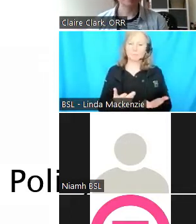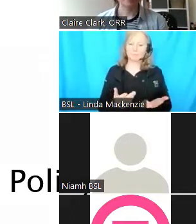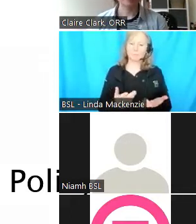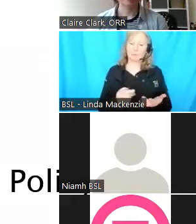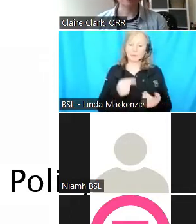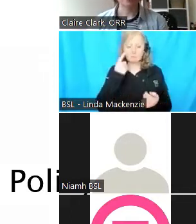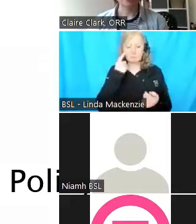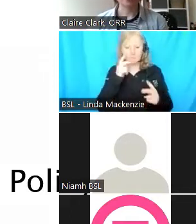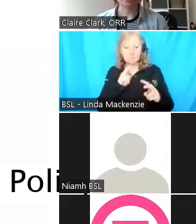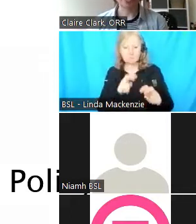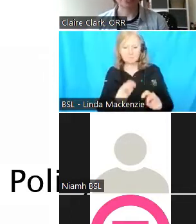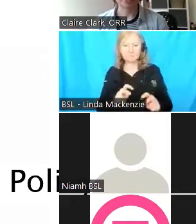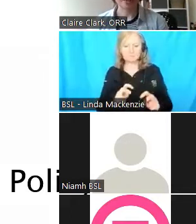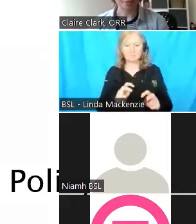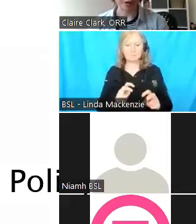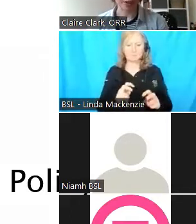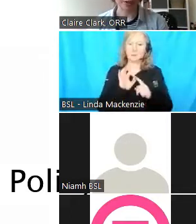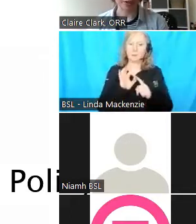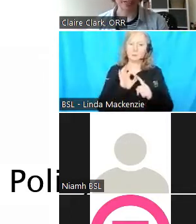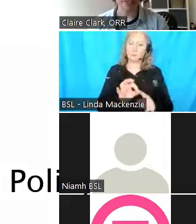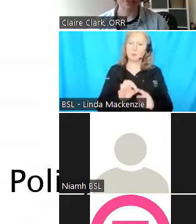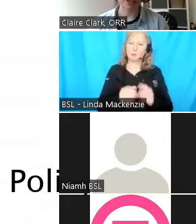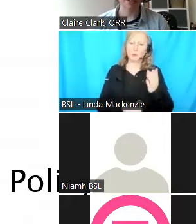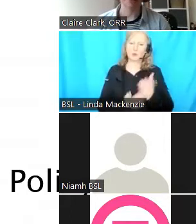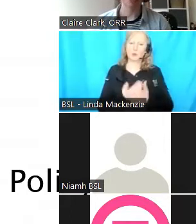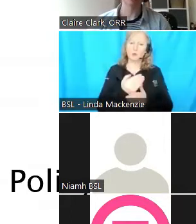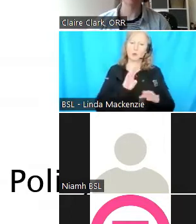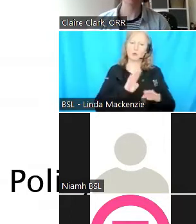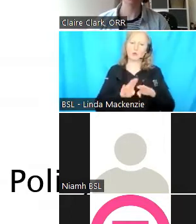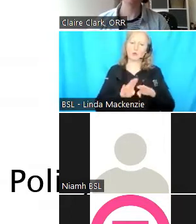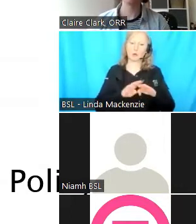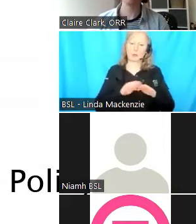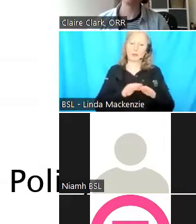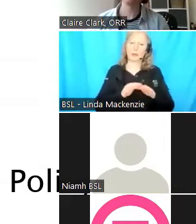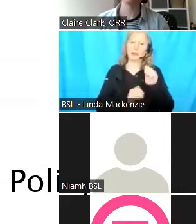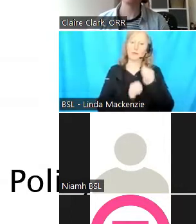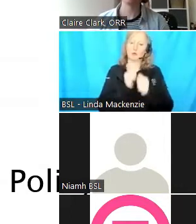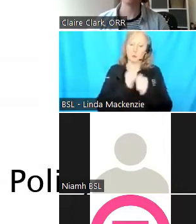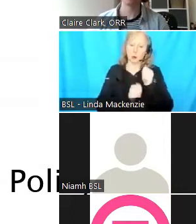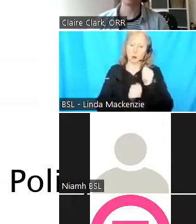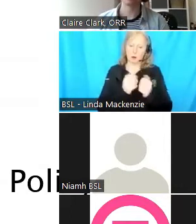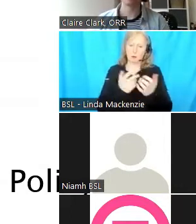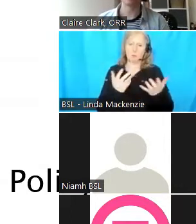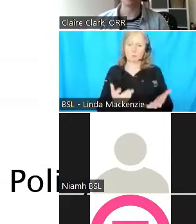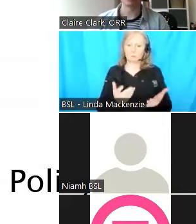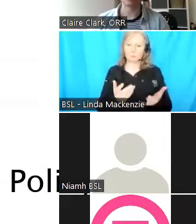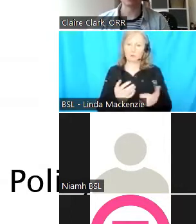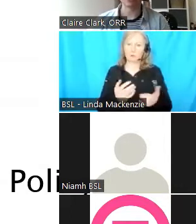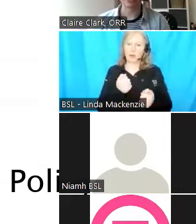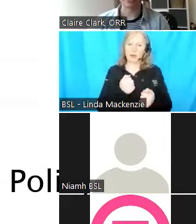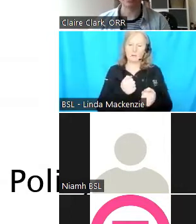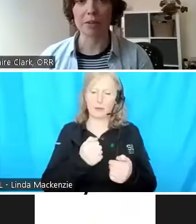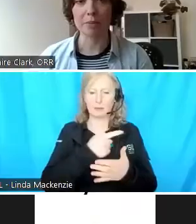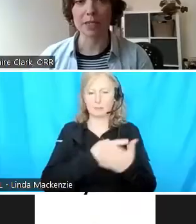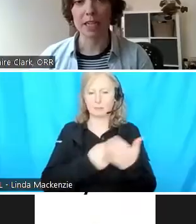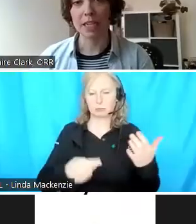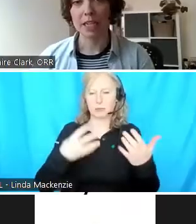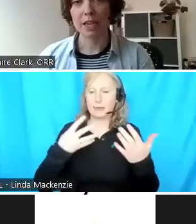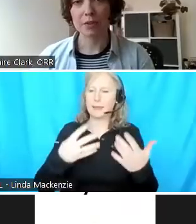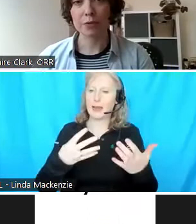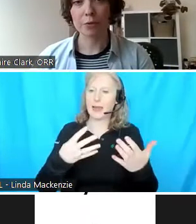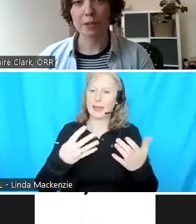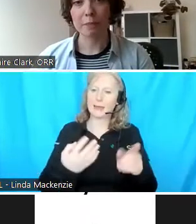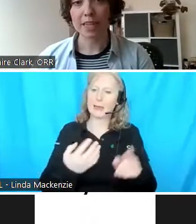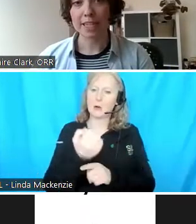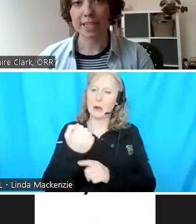we proposed a new training framework for the industry. So the framework comprises of 9 training outcomes